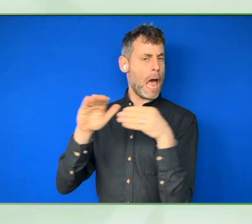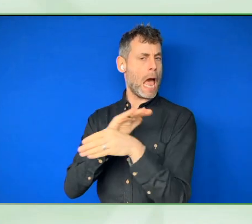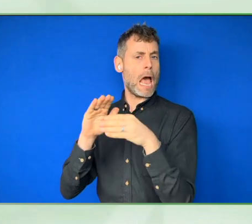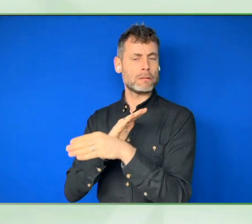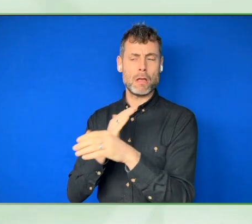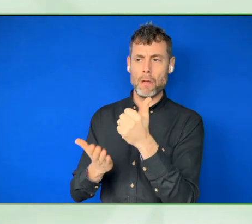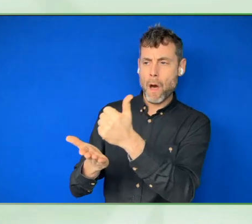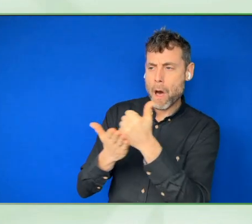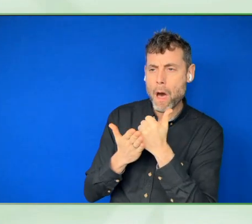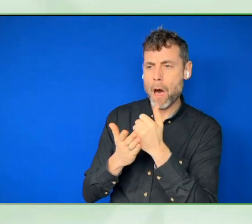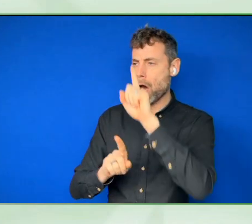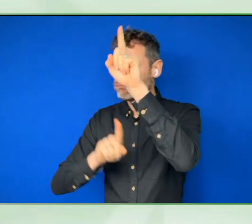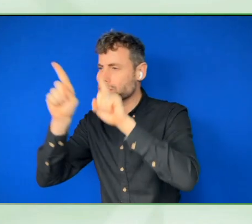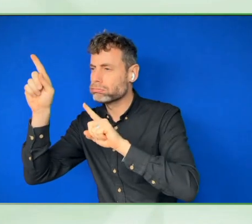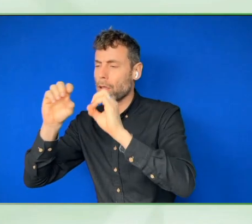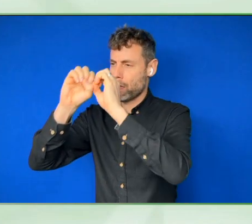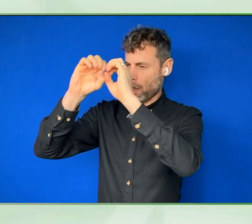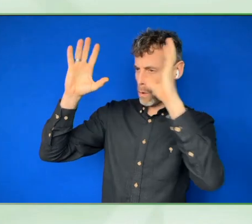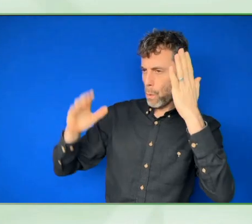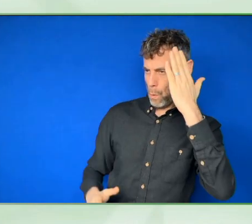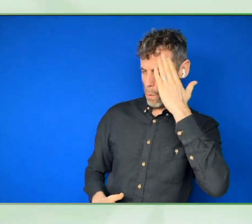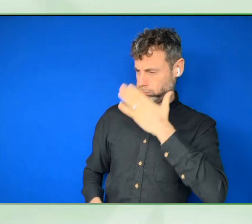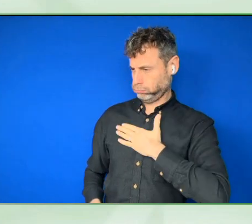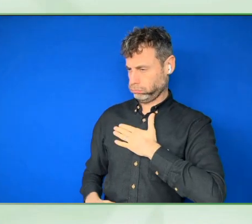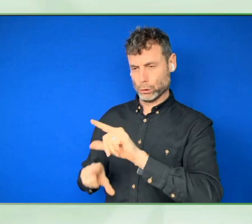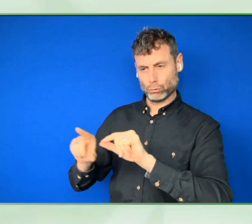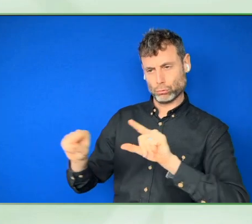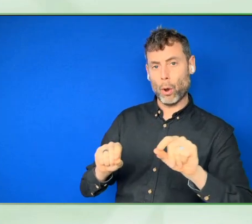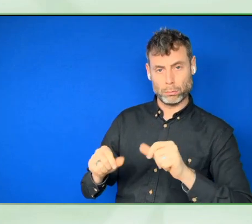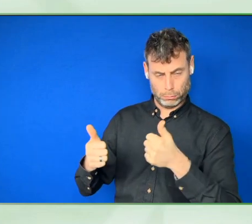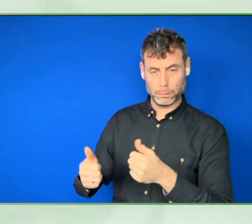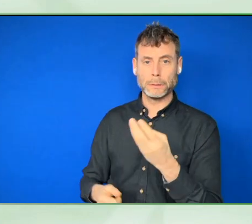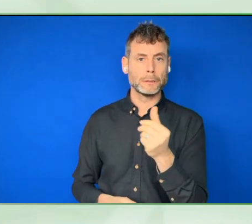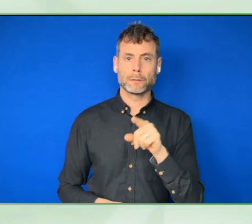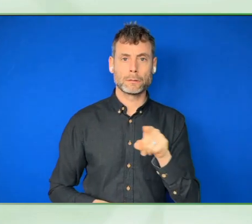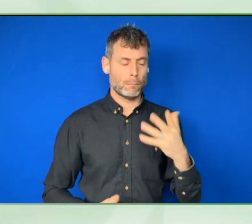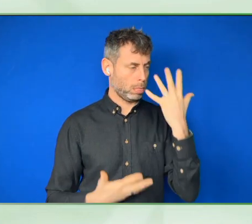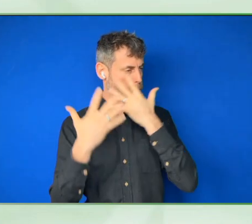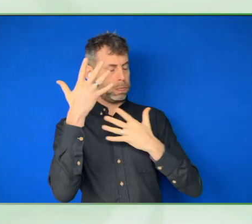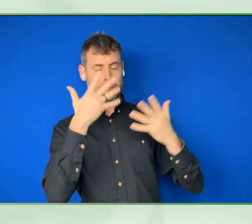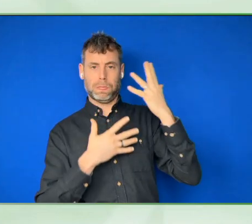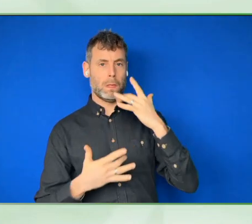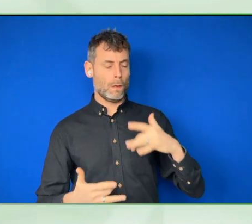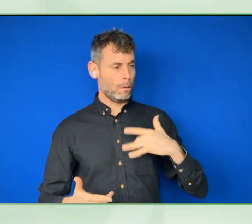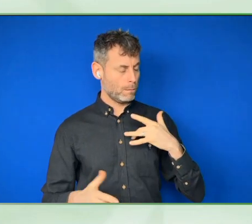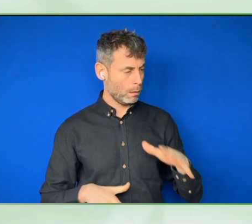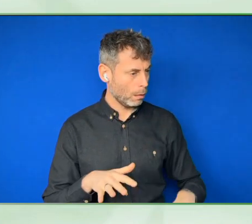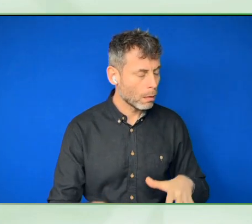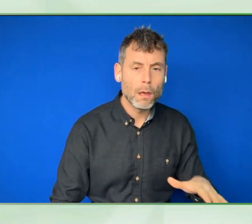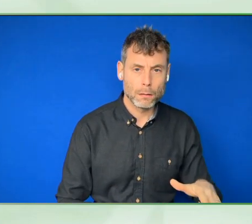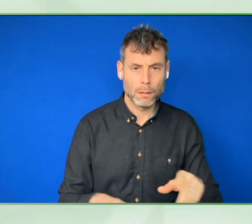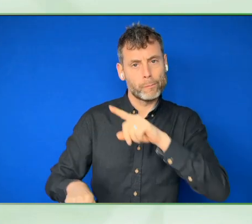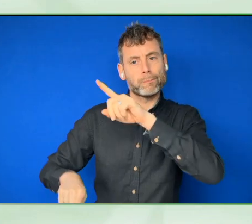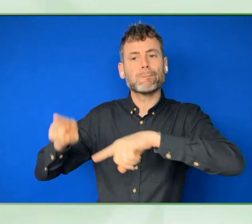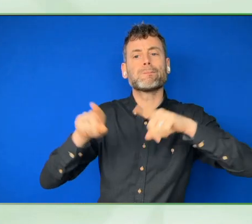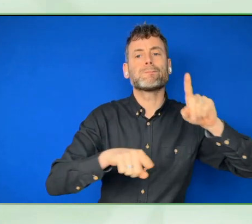barriers that arise in the physical space, in the built environment, in technology, in socioeconomic status,